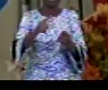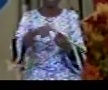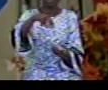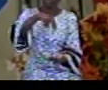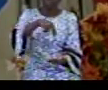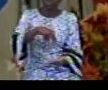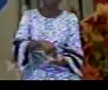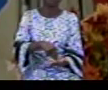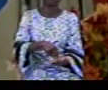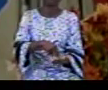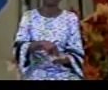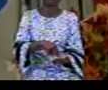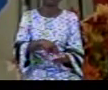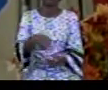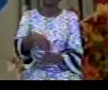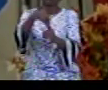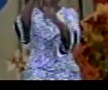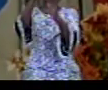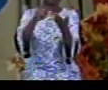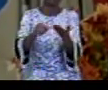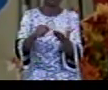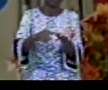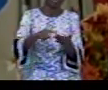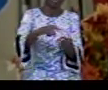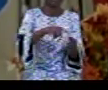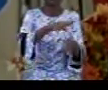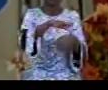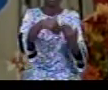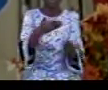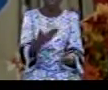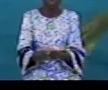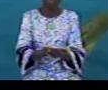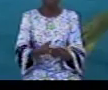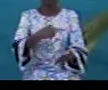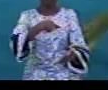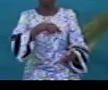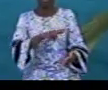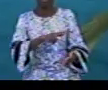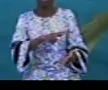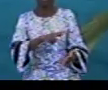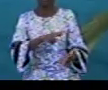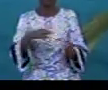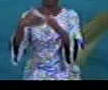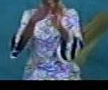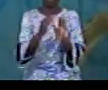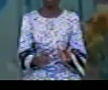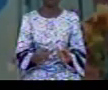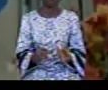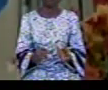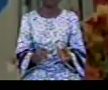faith endowed with godly power and authority.